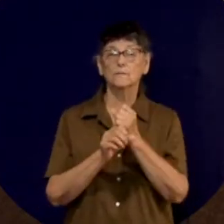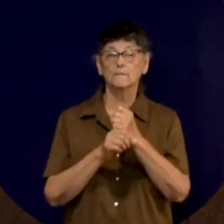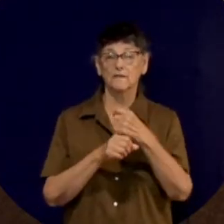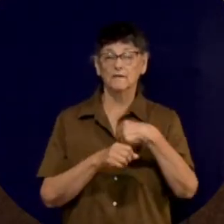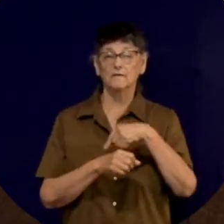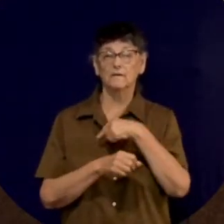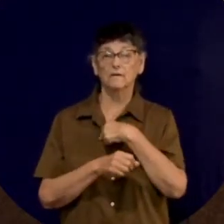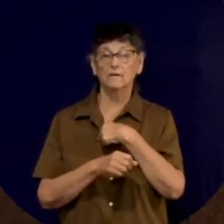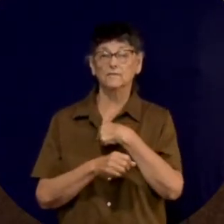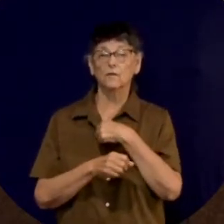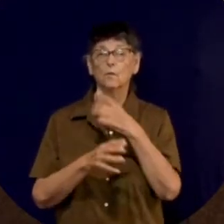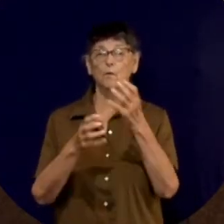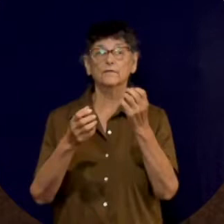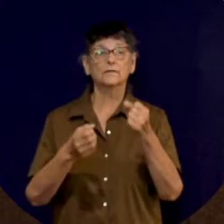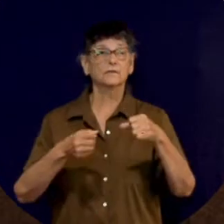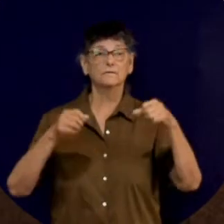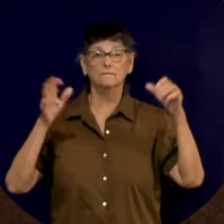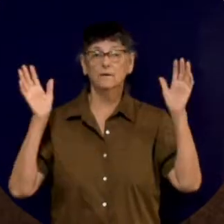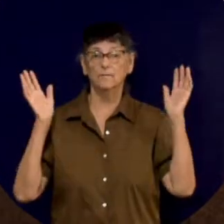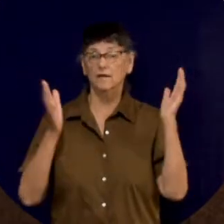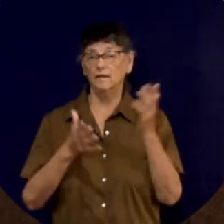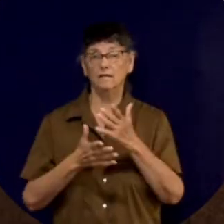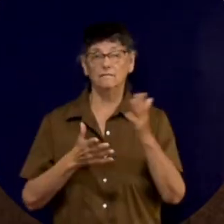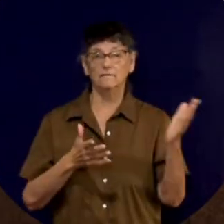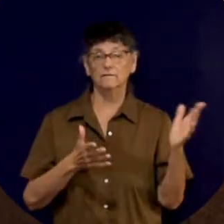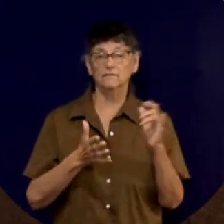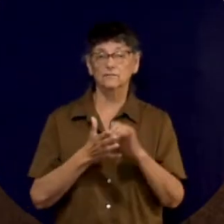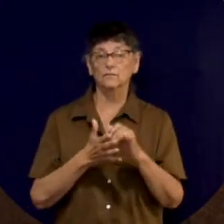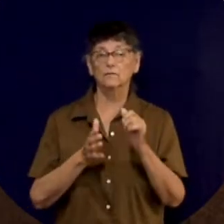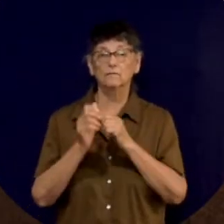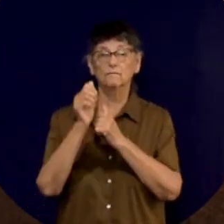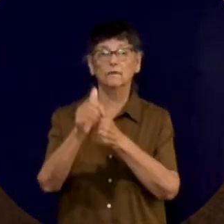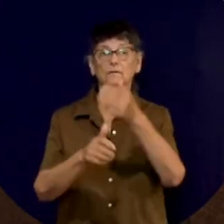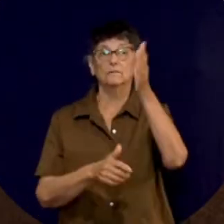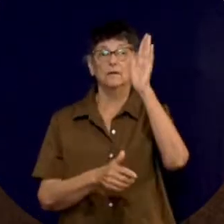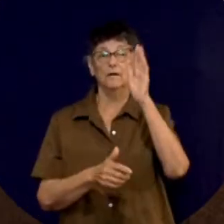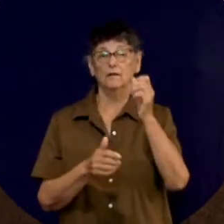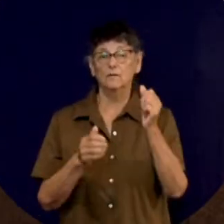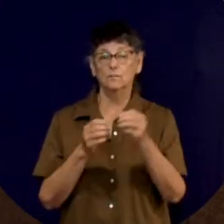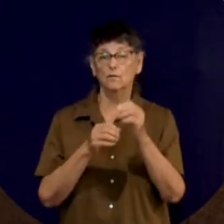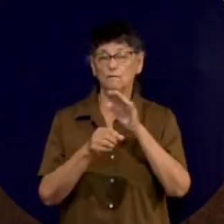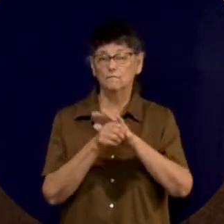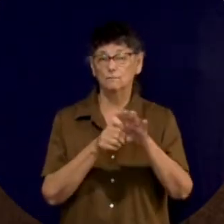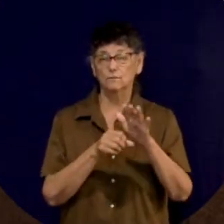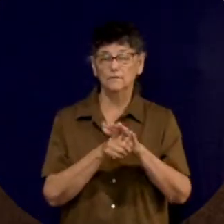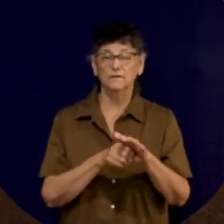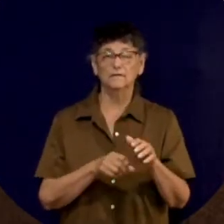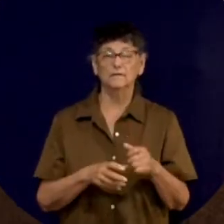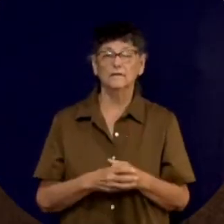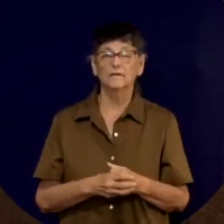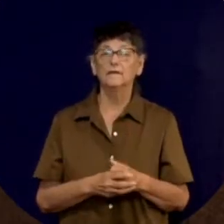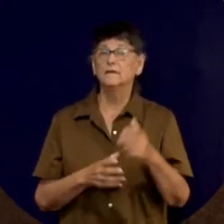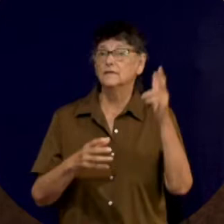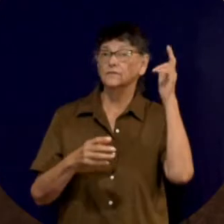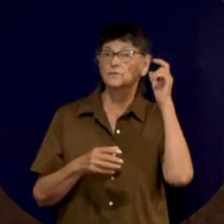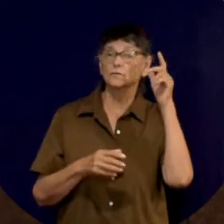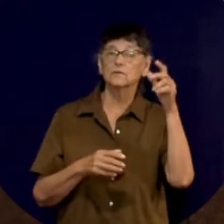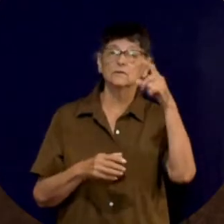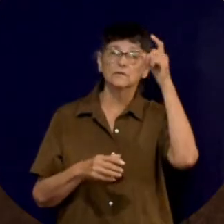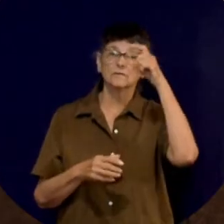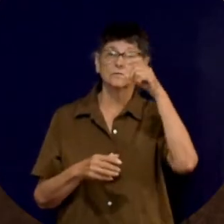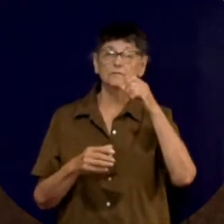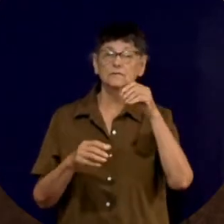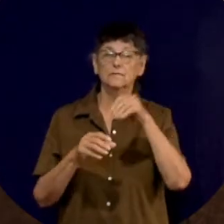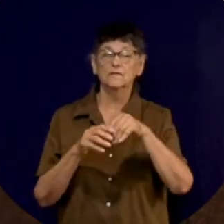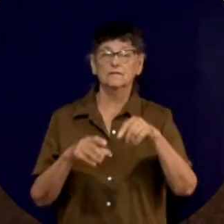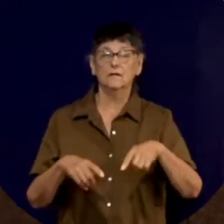us want to give up everything in order to follow God more fully, to hear his wisdom